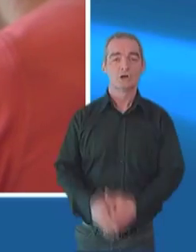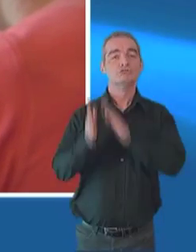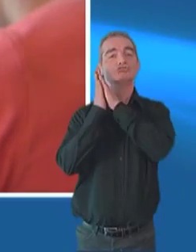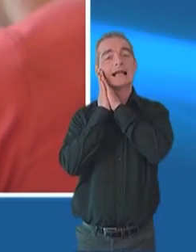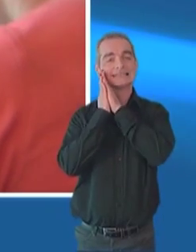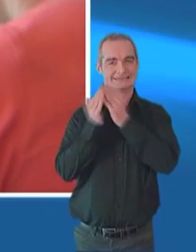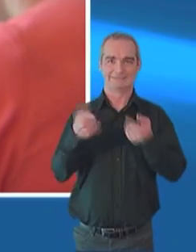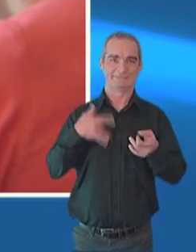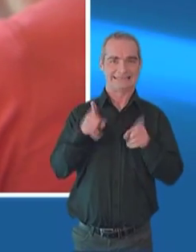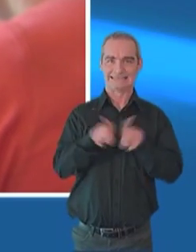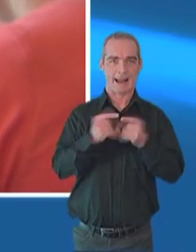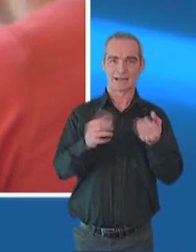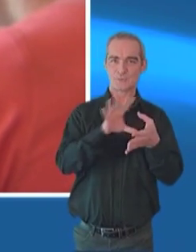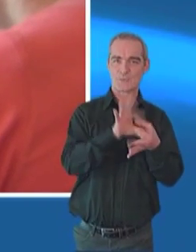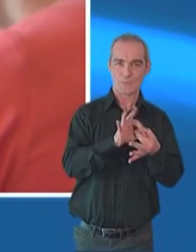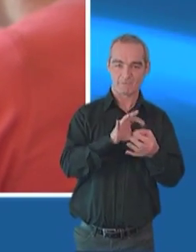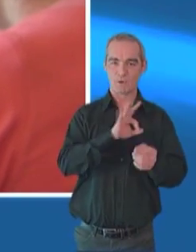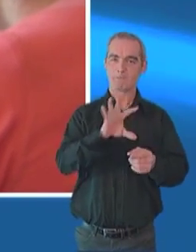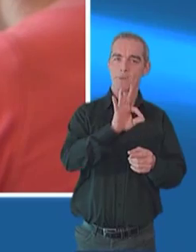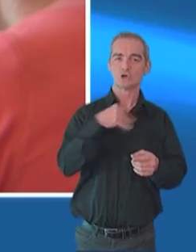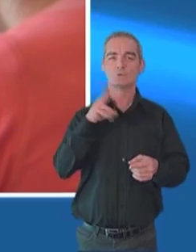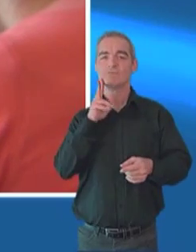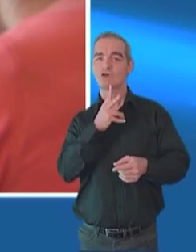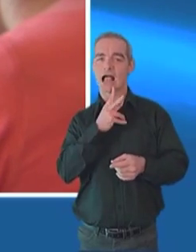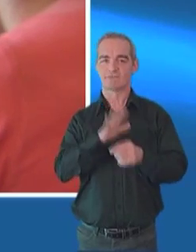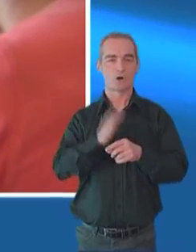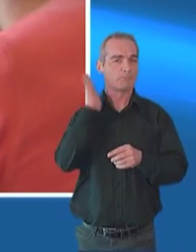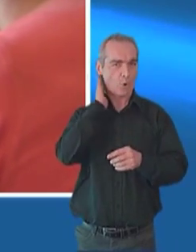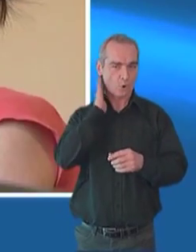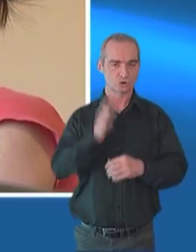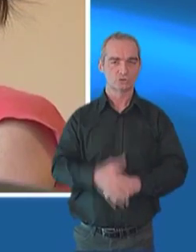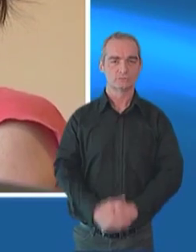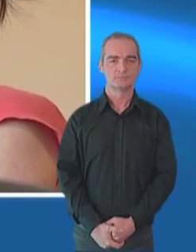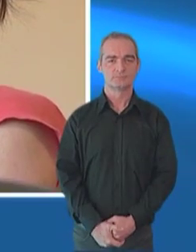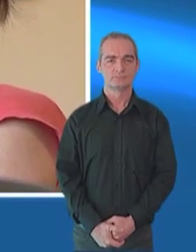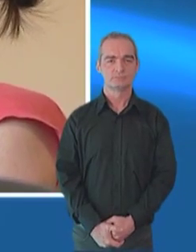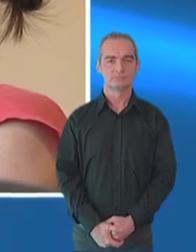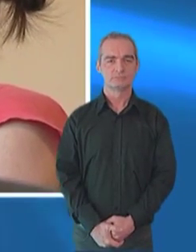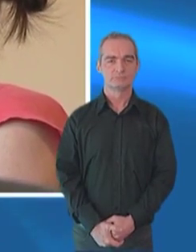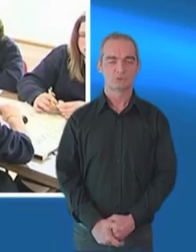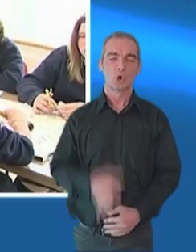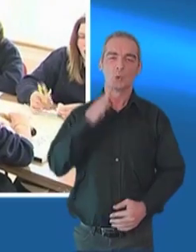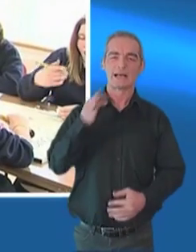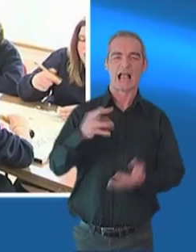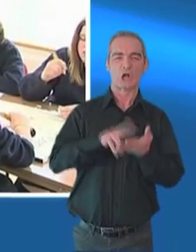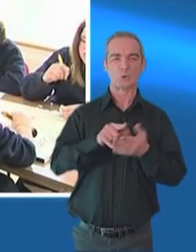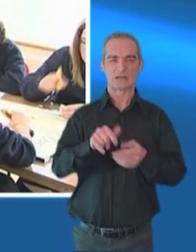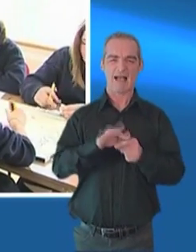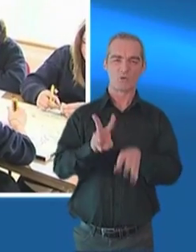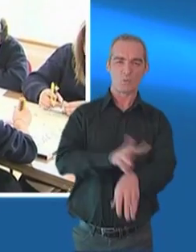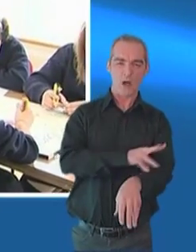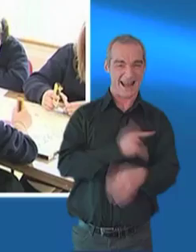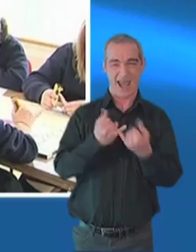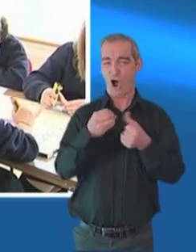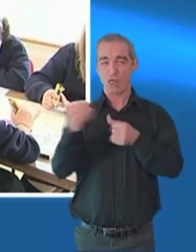The residences embody a home away from home from Monday to Friday for student boarders. You get used to it